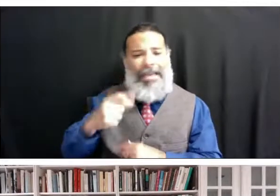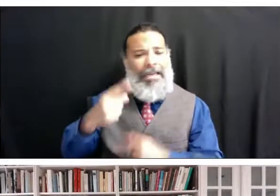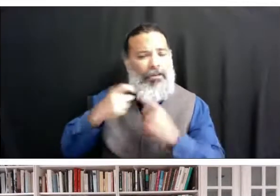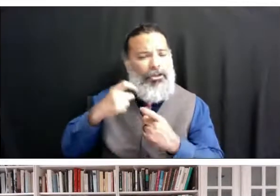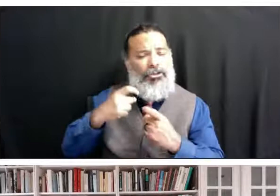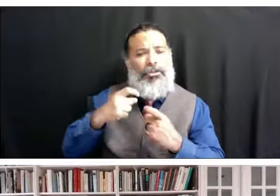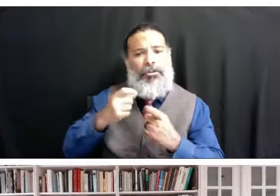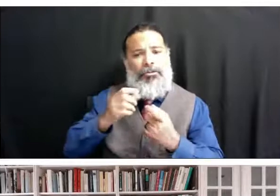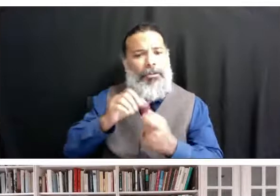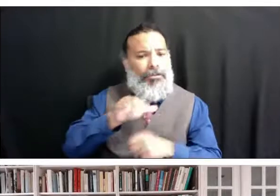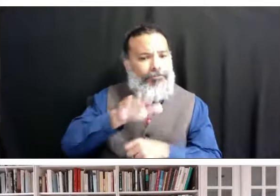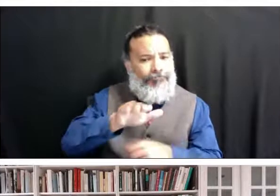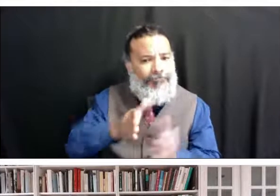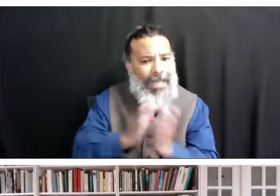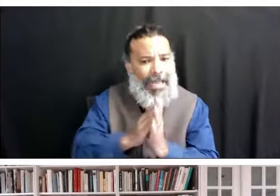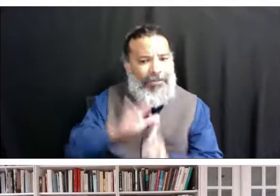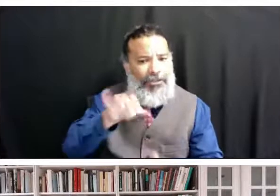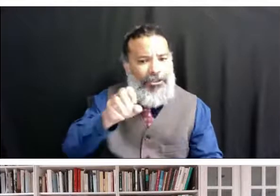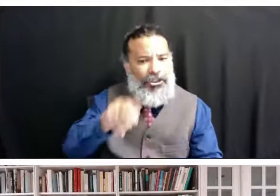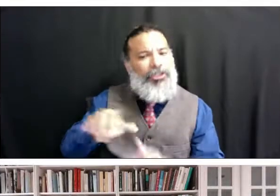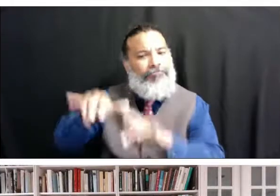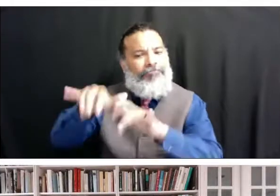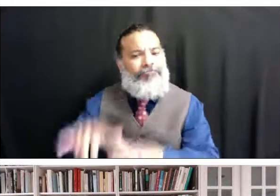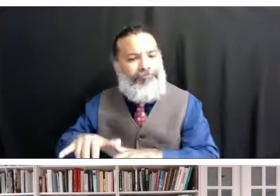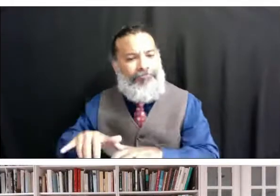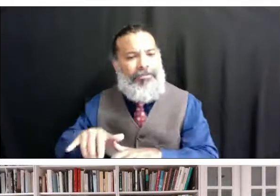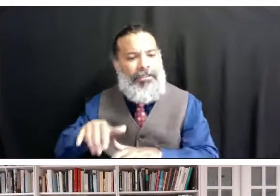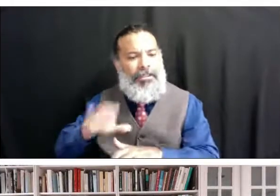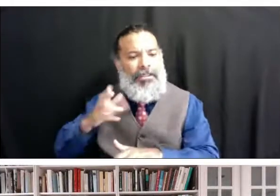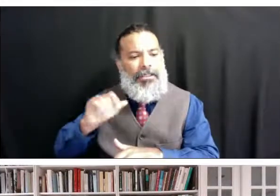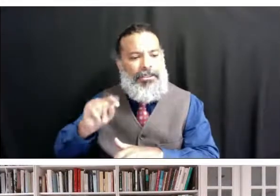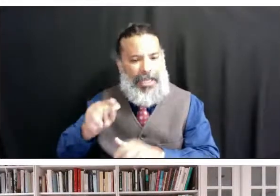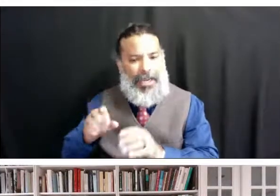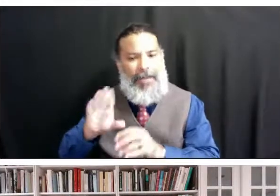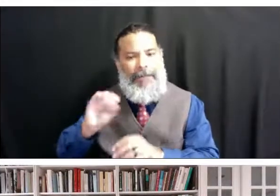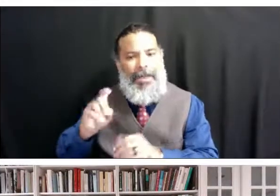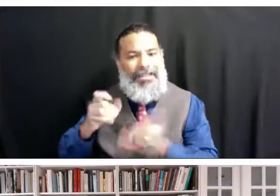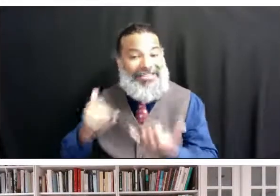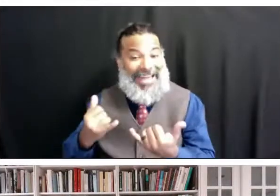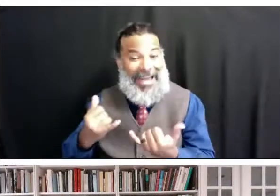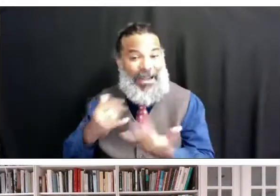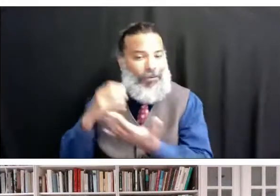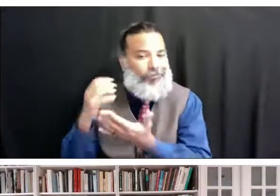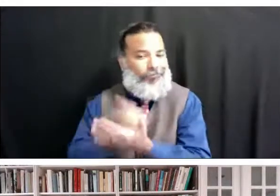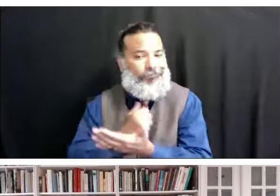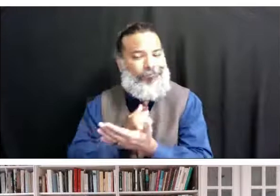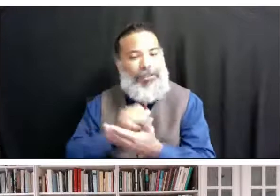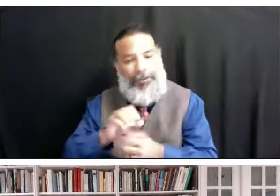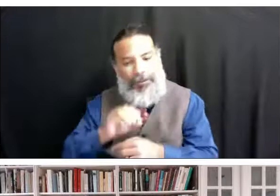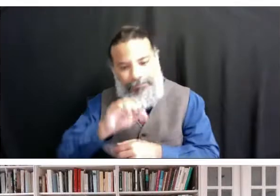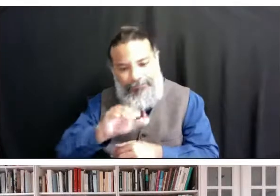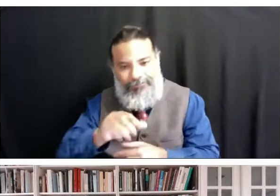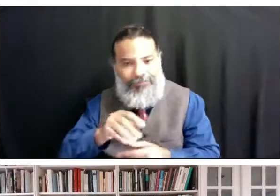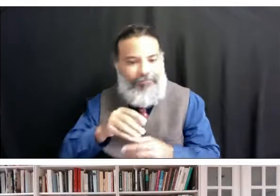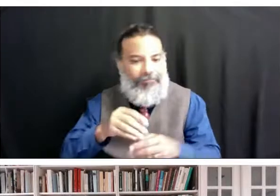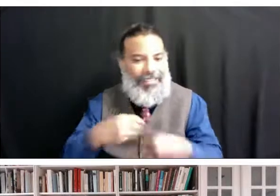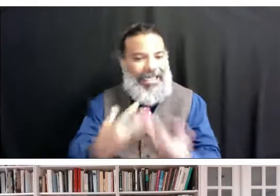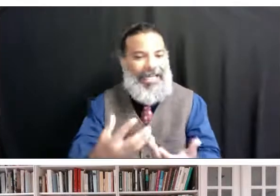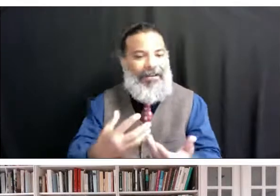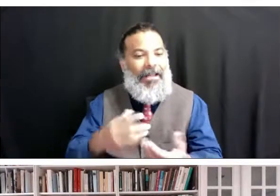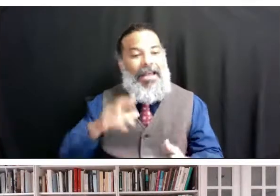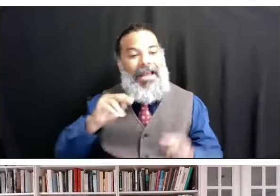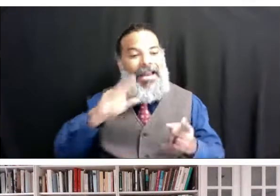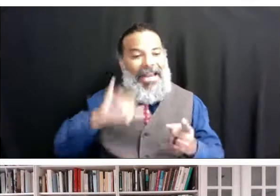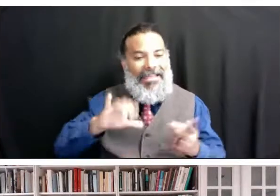like to pass along to Jean, please type those into the chat box now and we will pass them along. And I know that Nancy